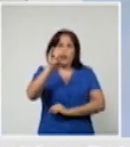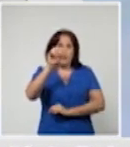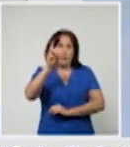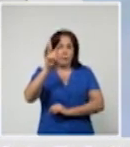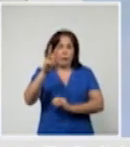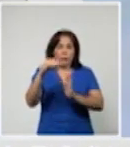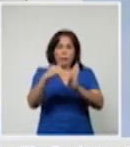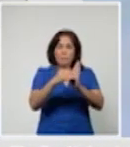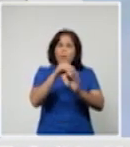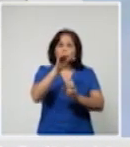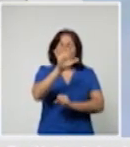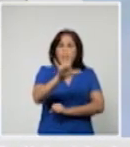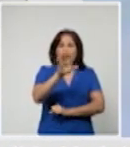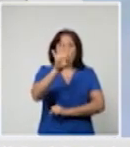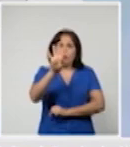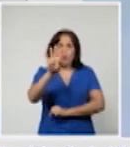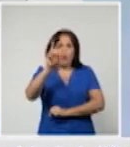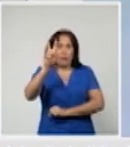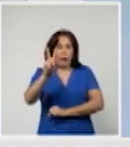at